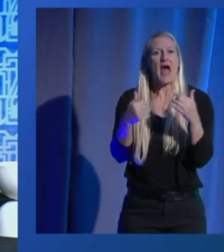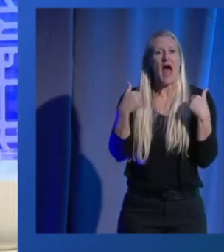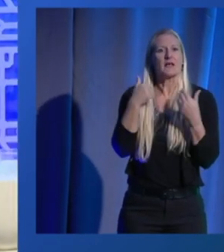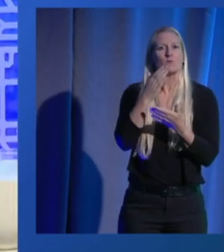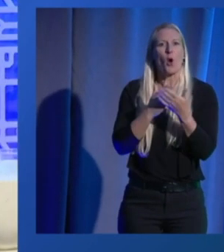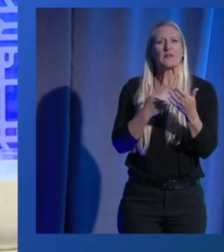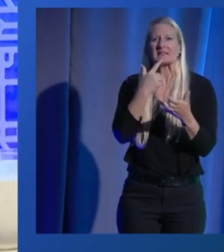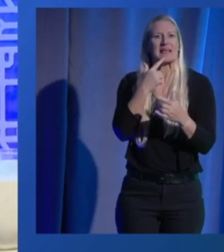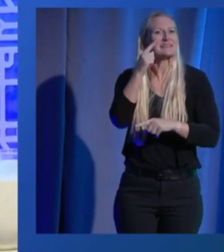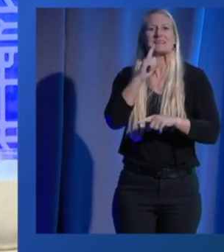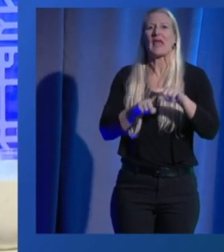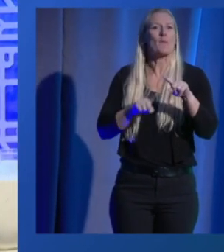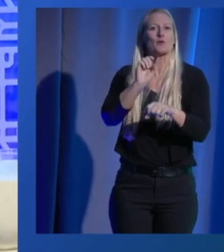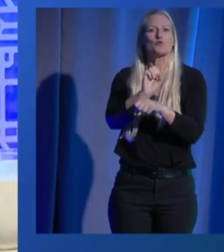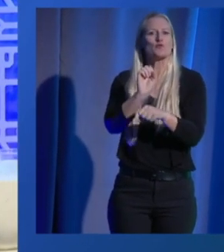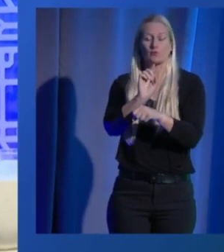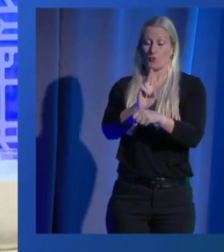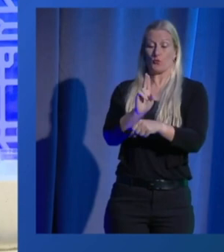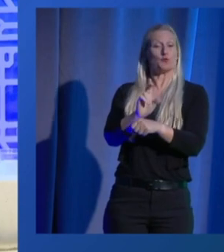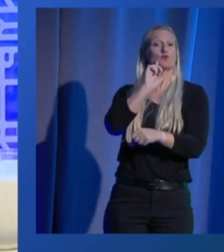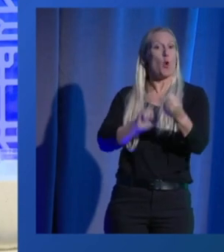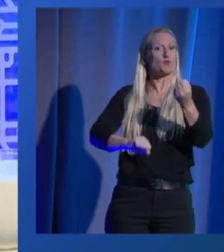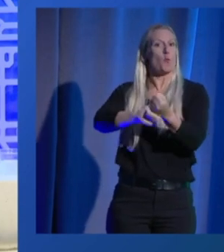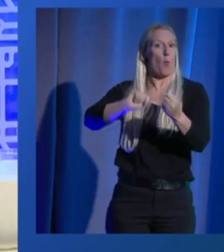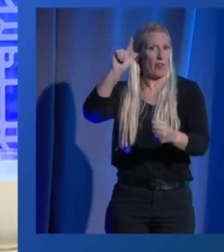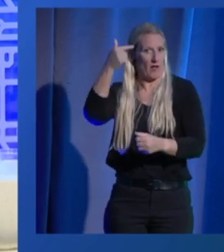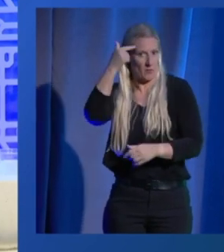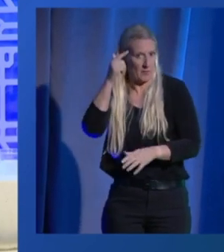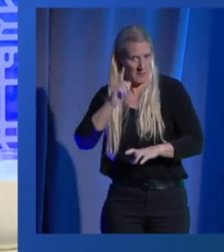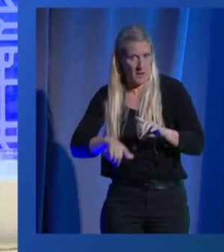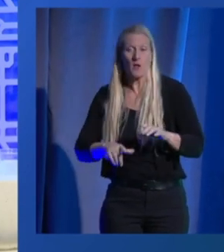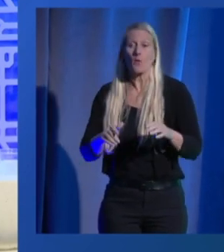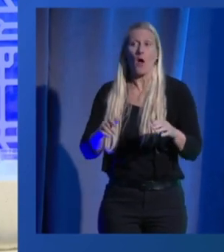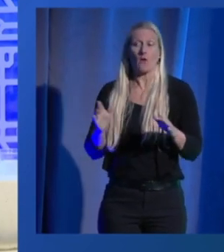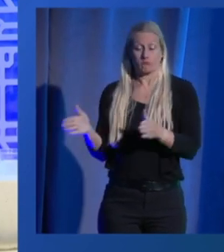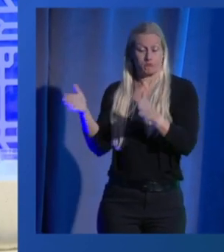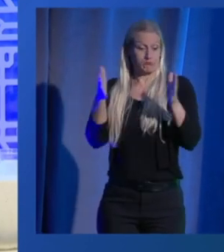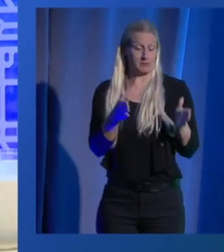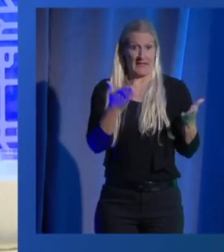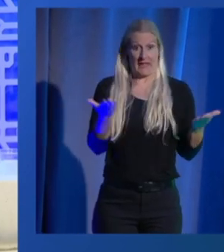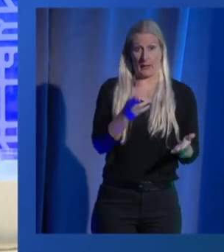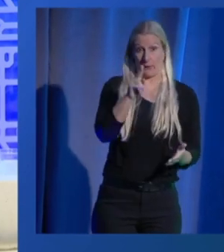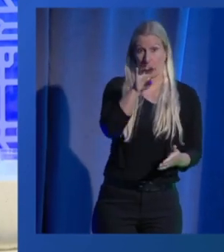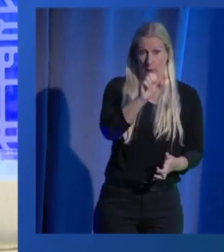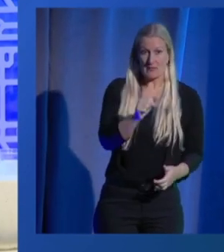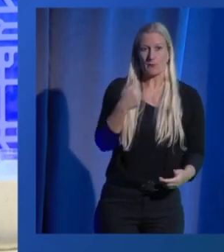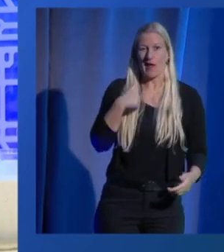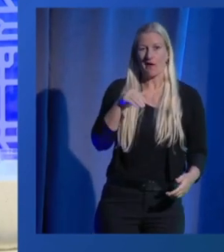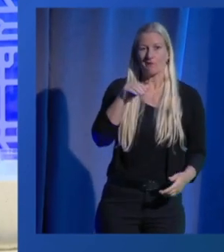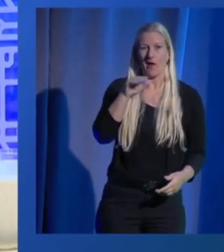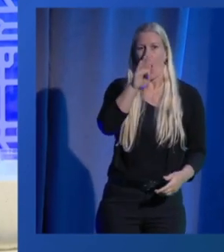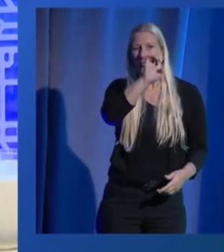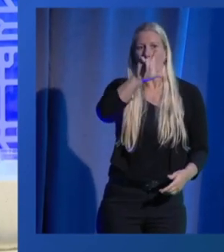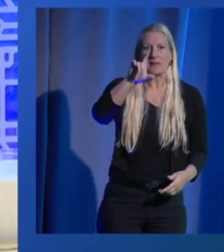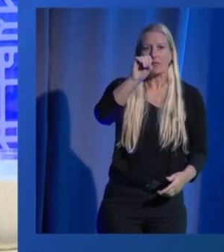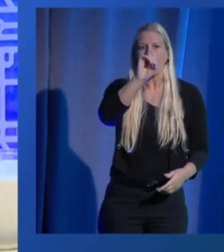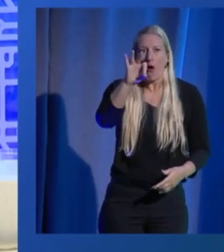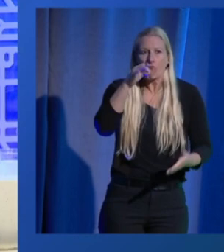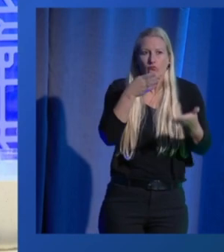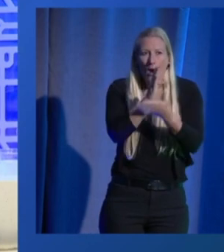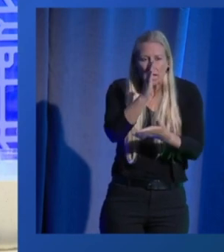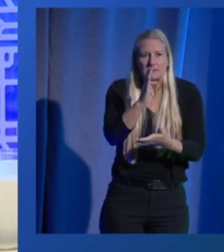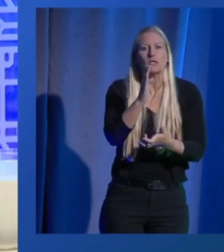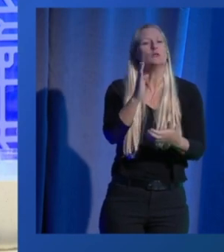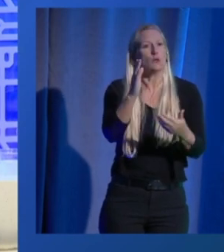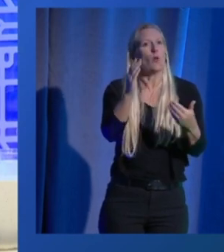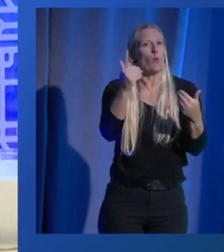government now in contrast to the United States we've got the Bill of Rights and we've got lots of jurist prudence about how the state can interact with